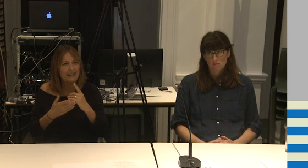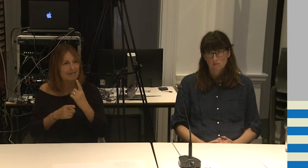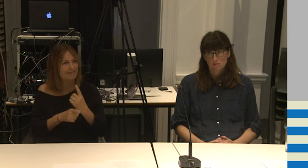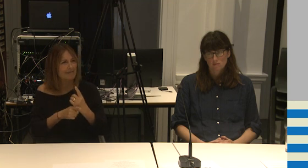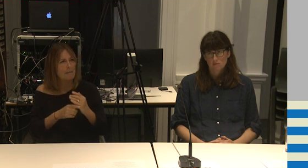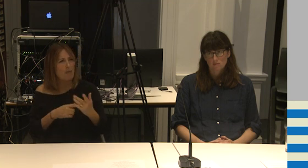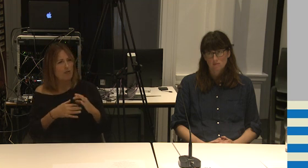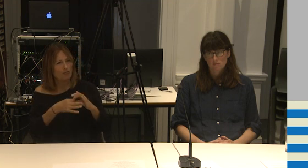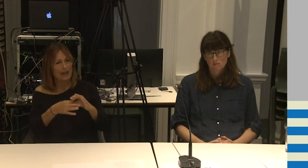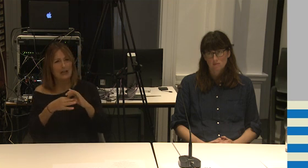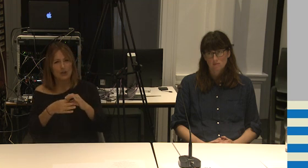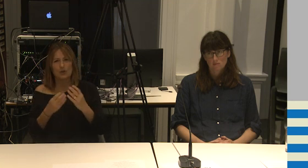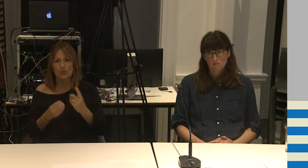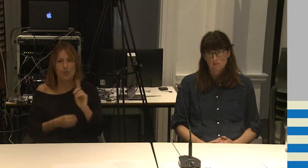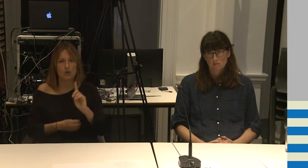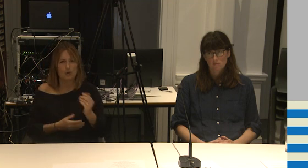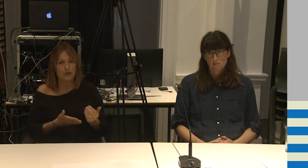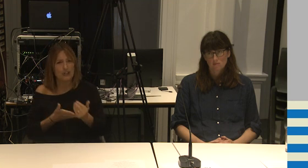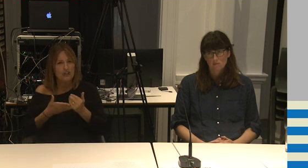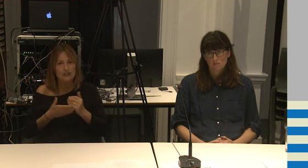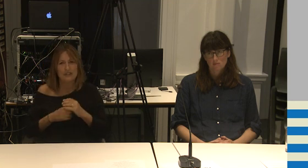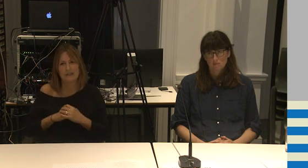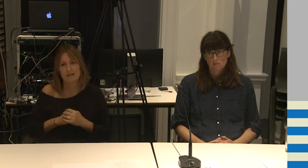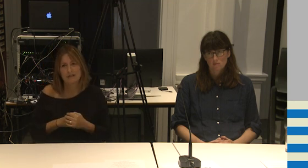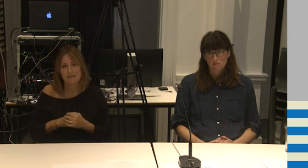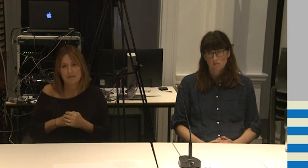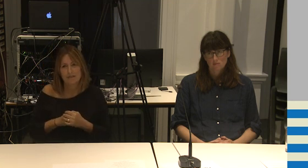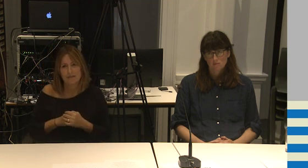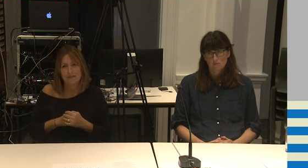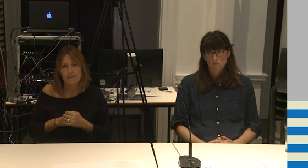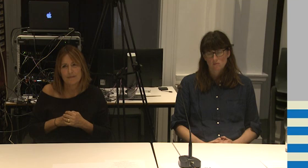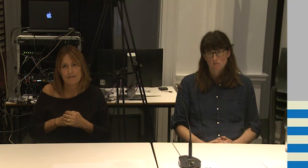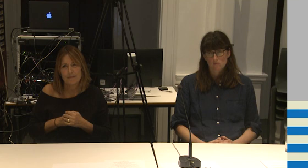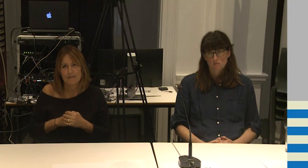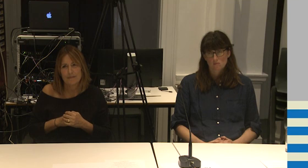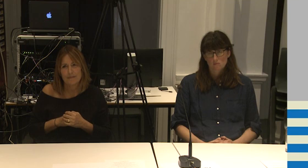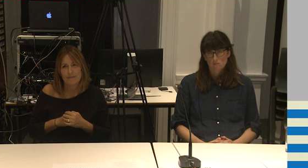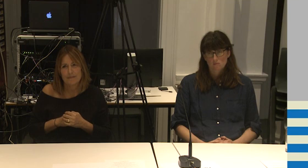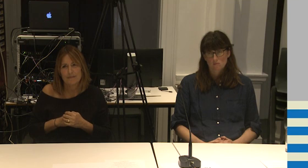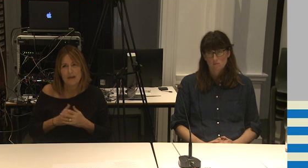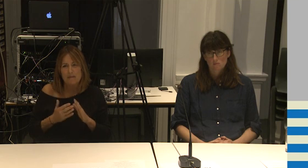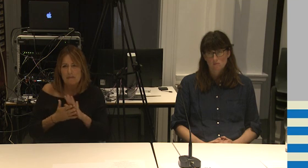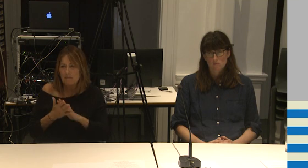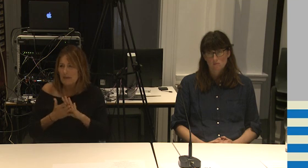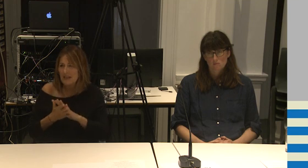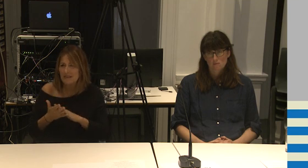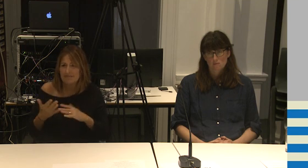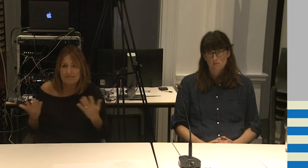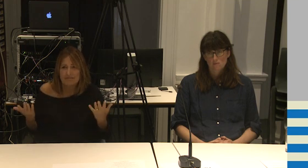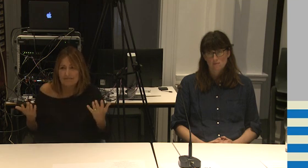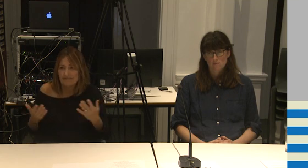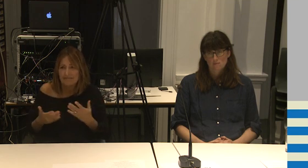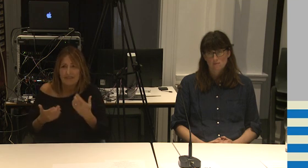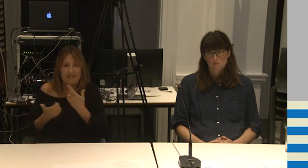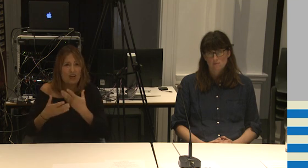these days, and I suppose that relates to comfort as well. And it kind of takes fun out of things in some ways.